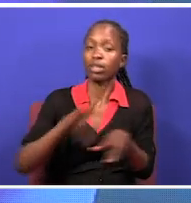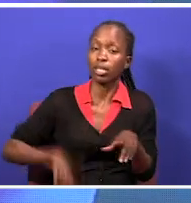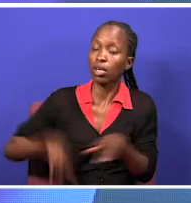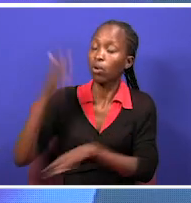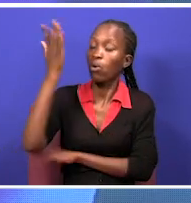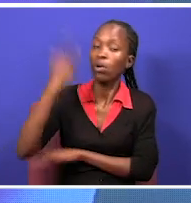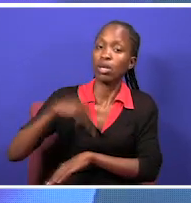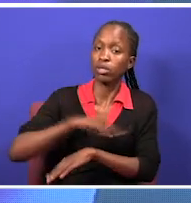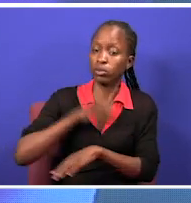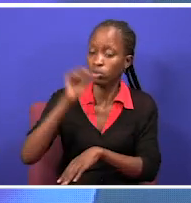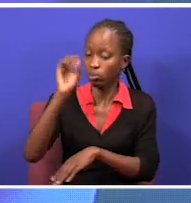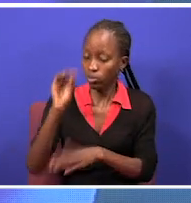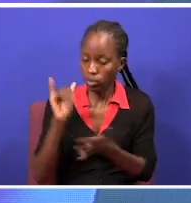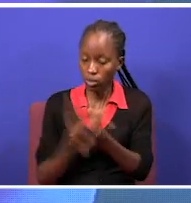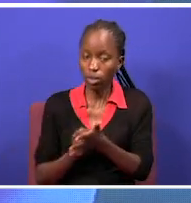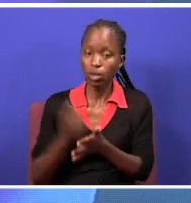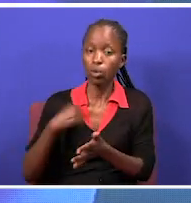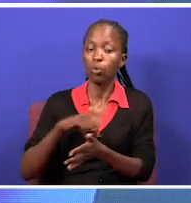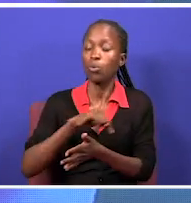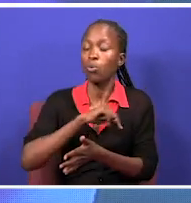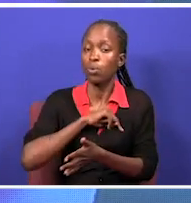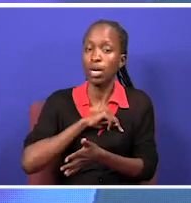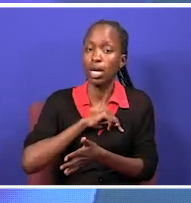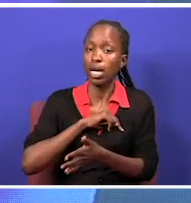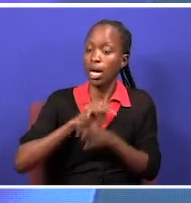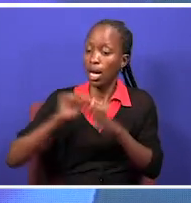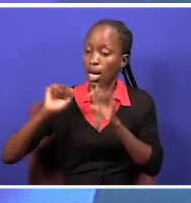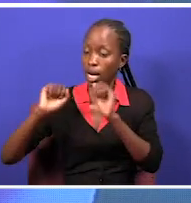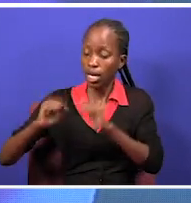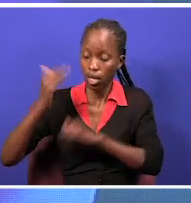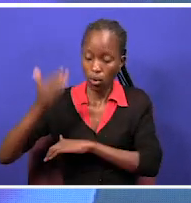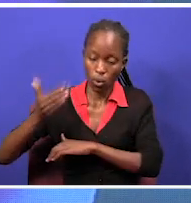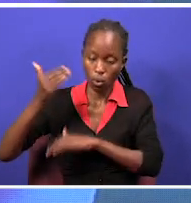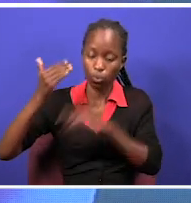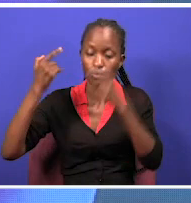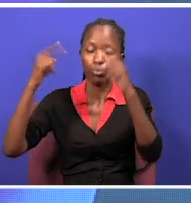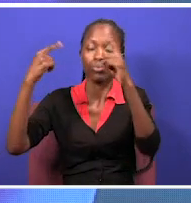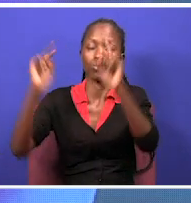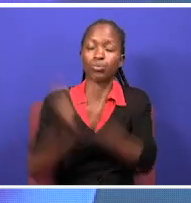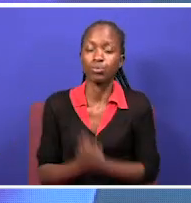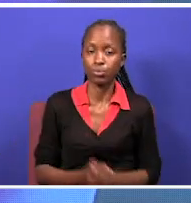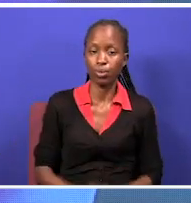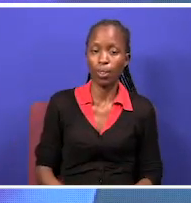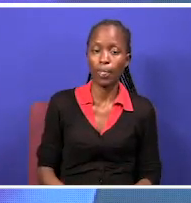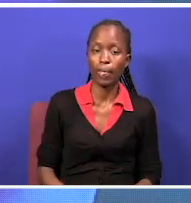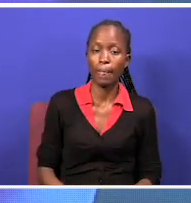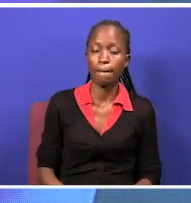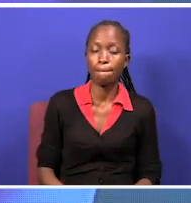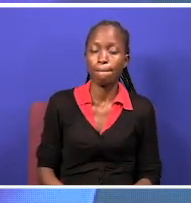God so that we might always prosper.